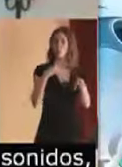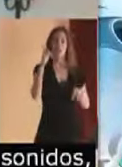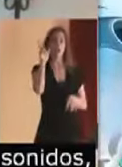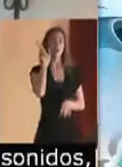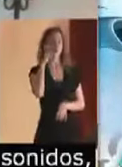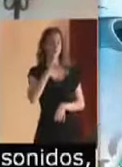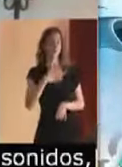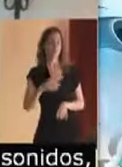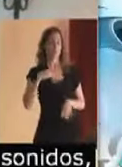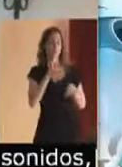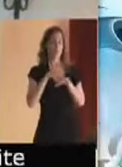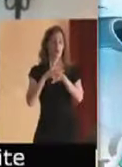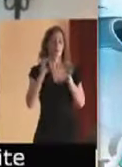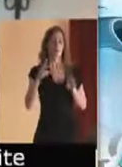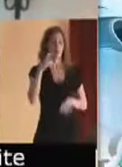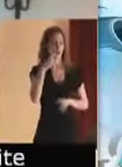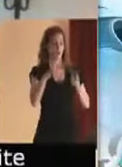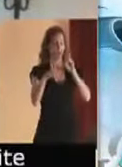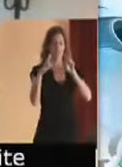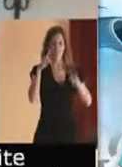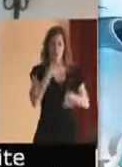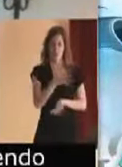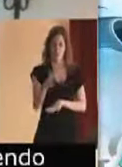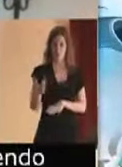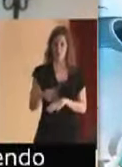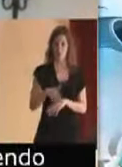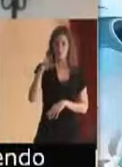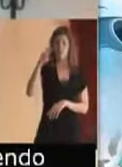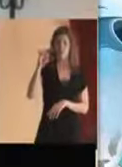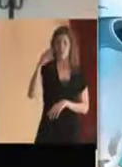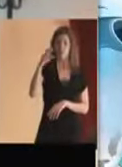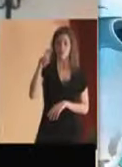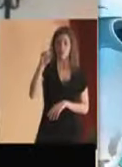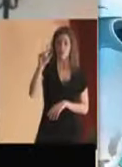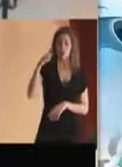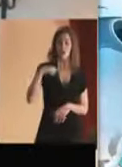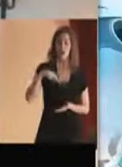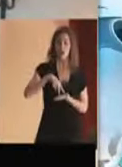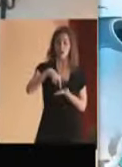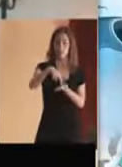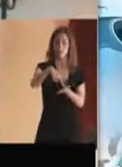the person can find their way as if he or she were perceiving the objects.